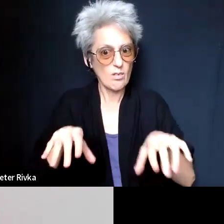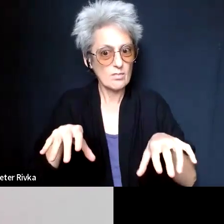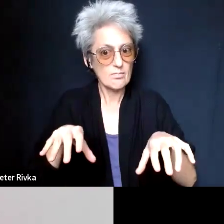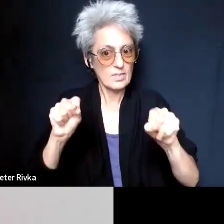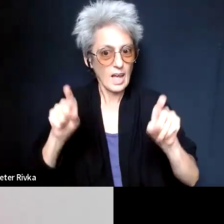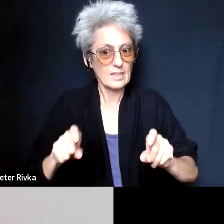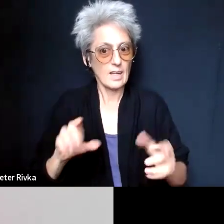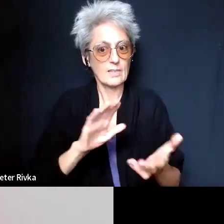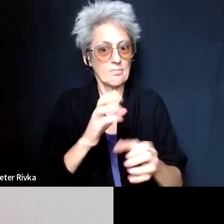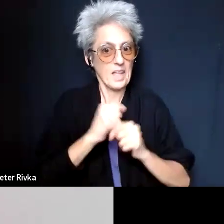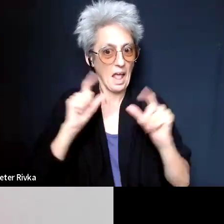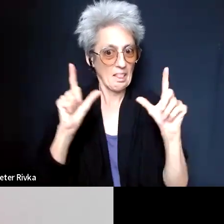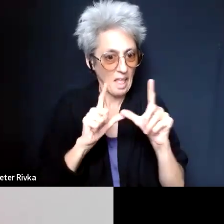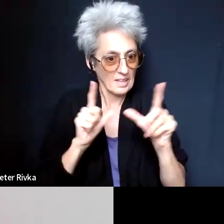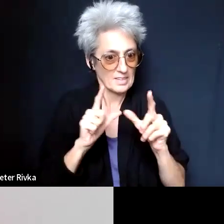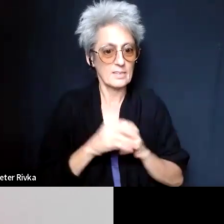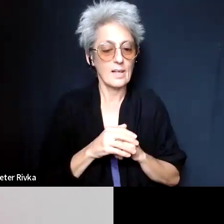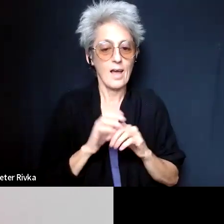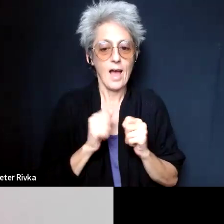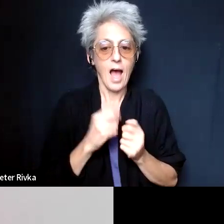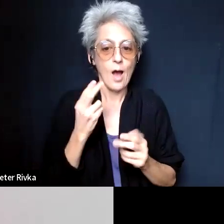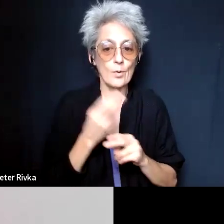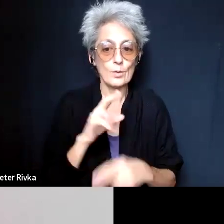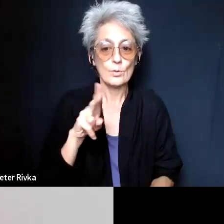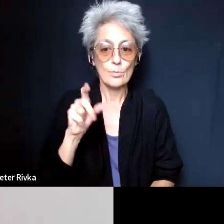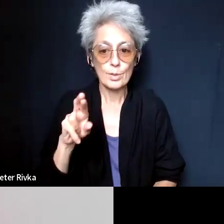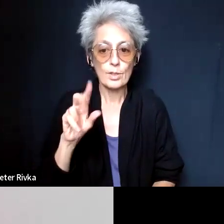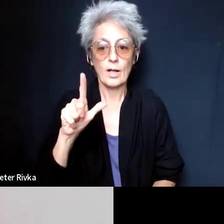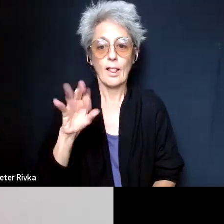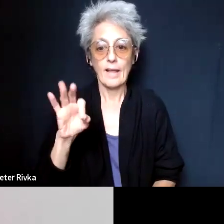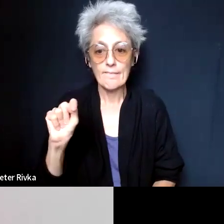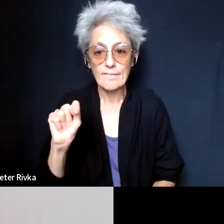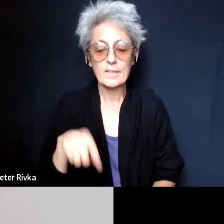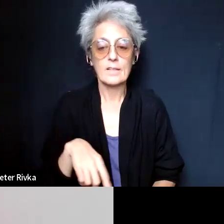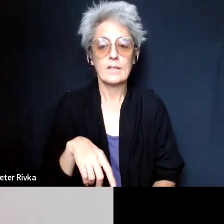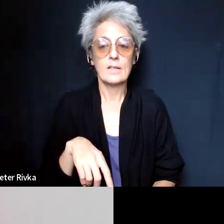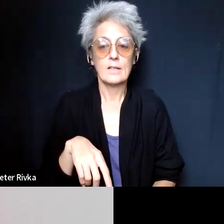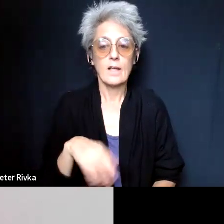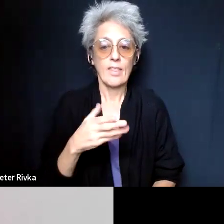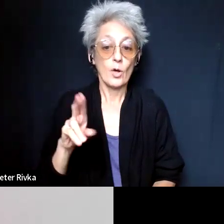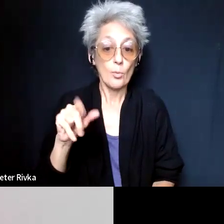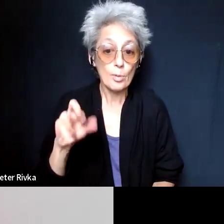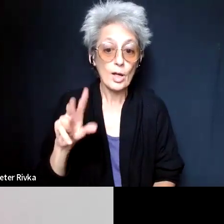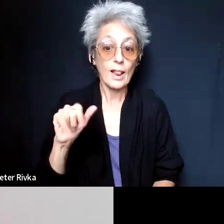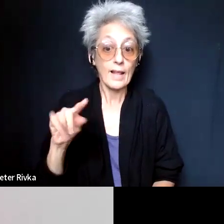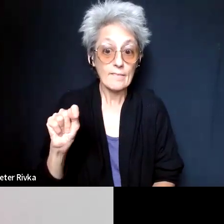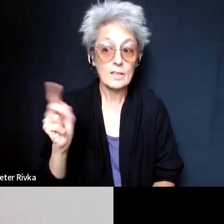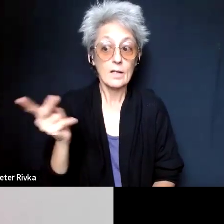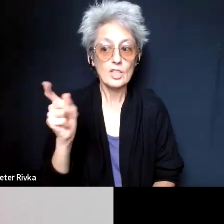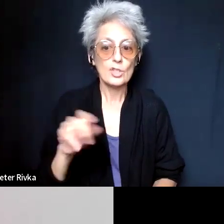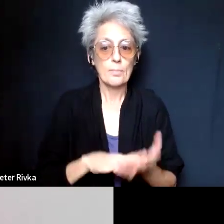to access things like Uber, Lyfts, and for things like Uber and Lyfts to become more accessible